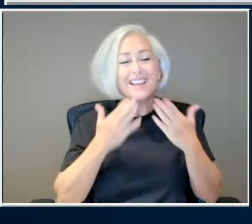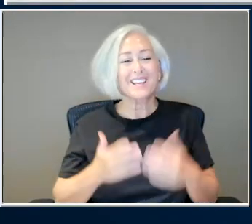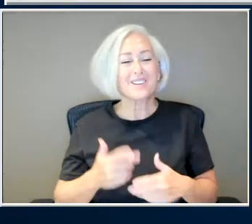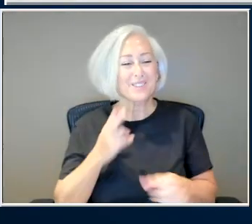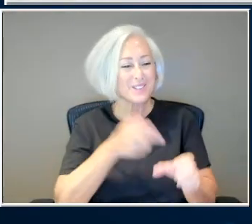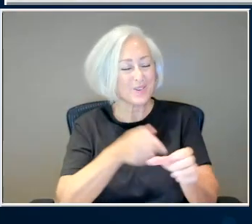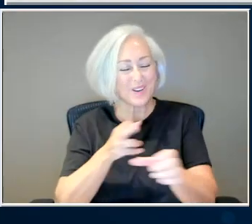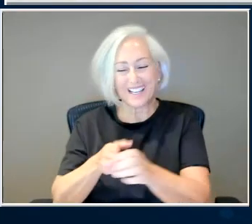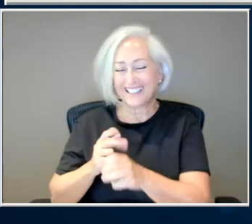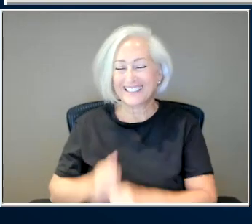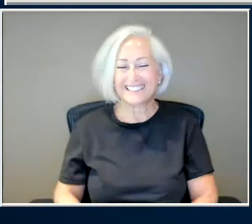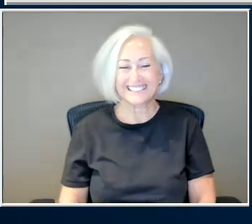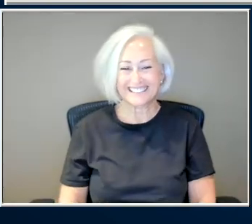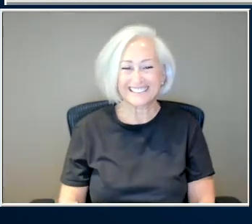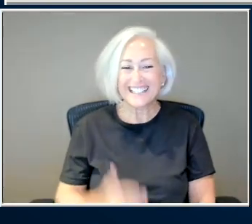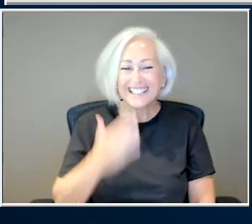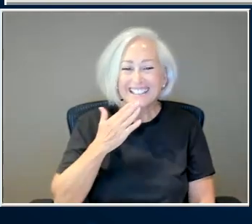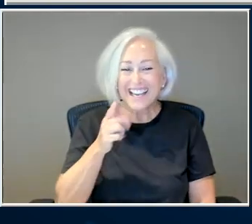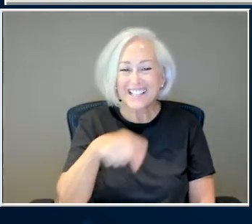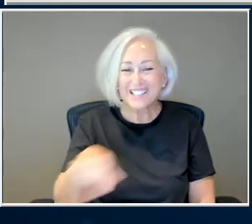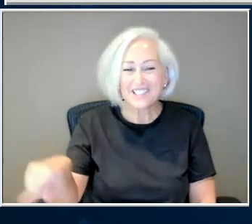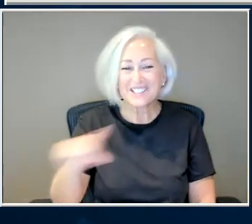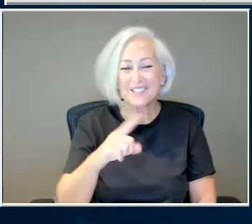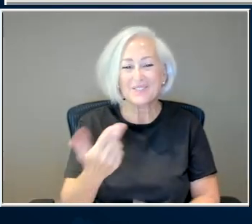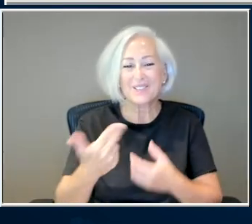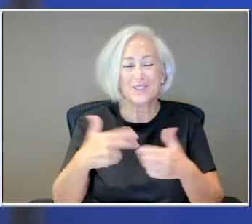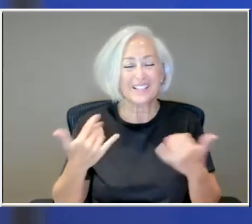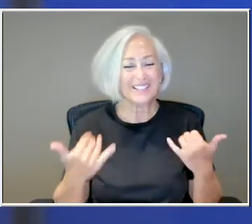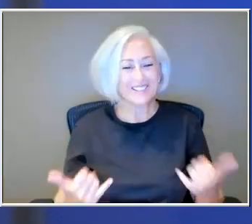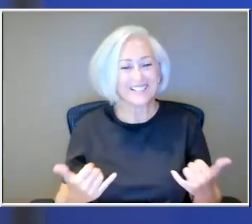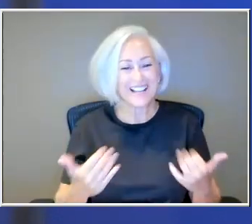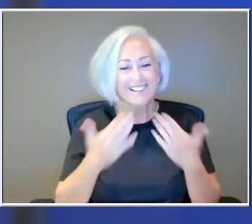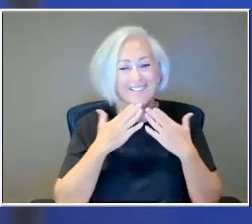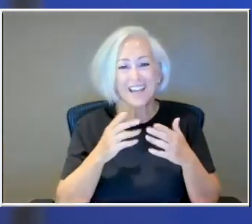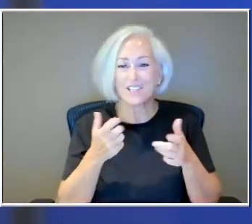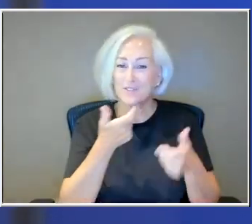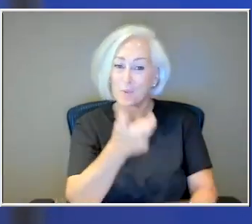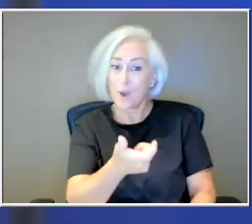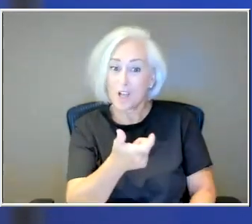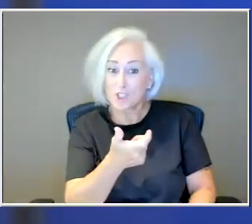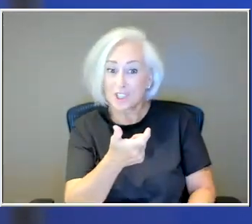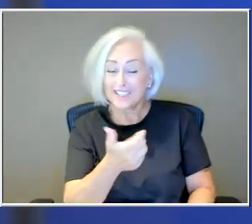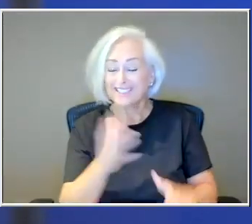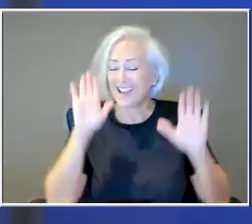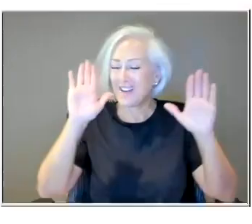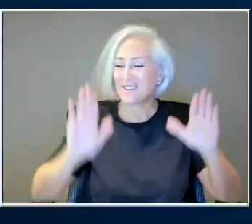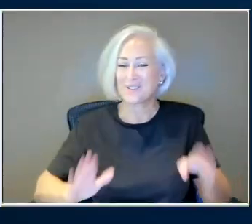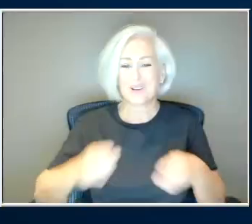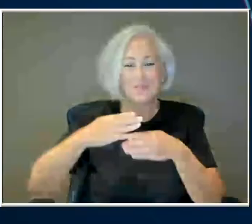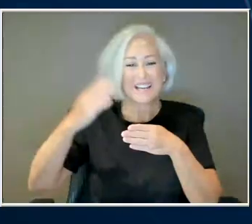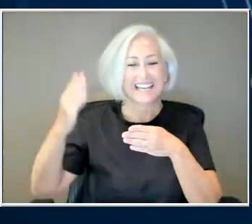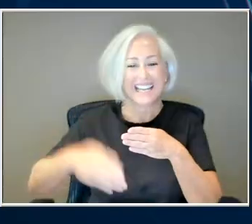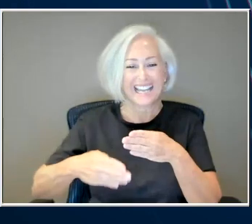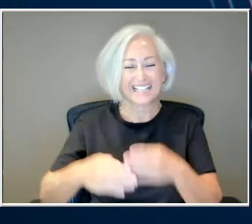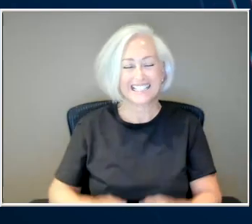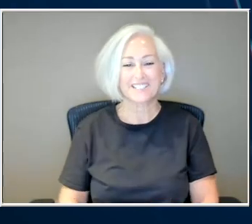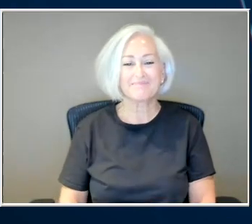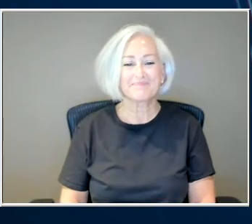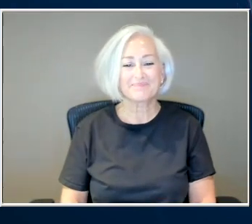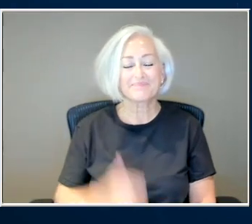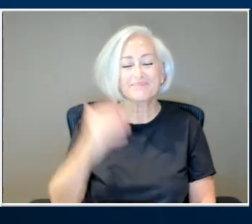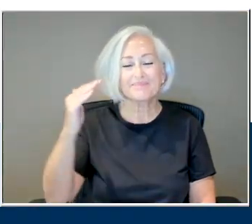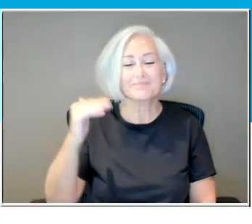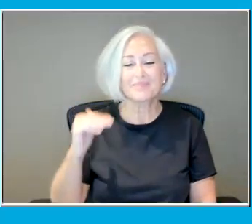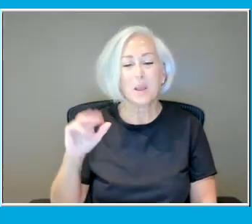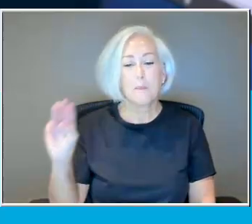Thank you. Thanks to all of our guests you. today. Thanks to our viewers for being with us. Have a great weekend. Thank you. Coming up Monday on the Morning